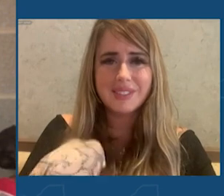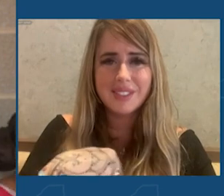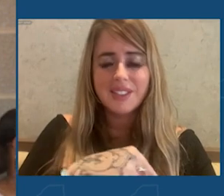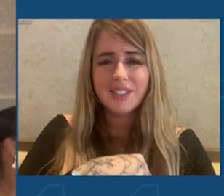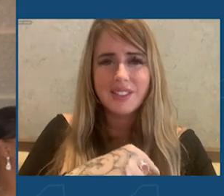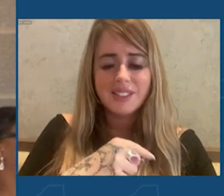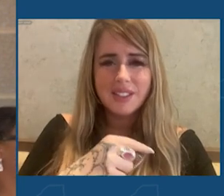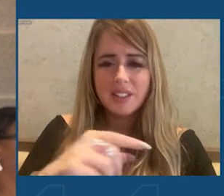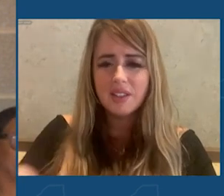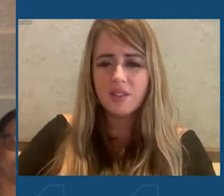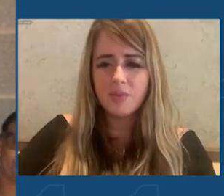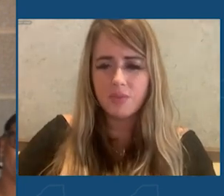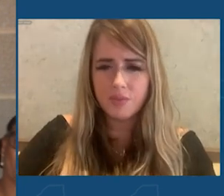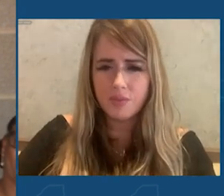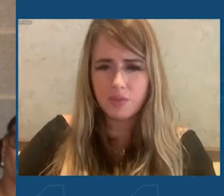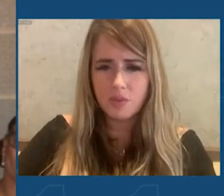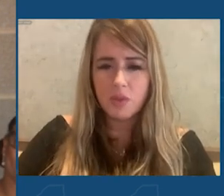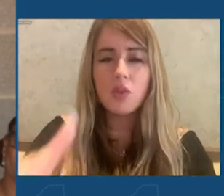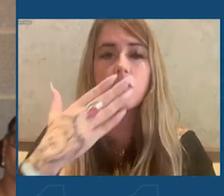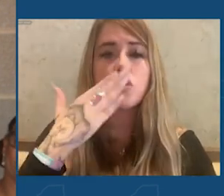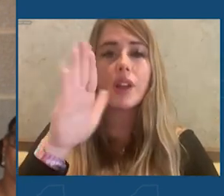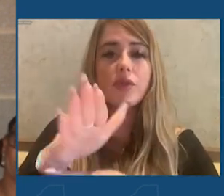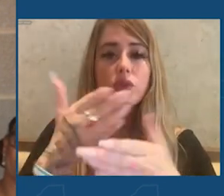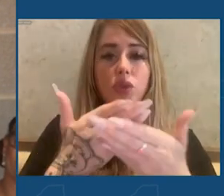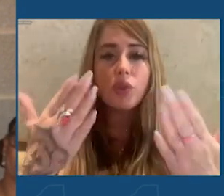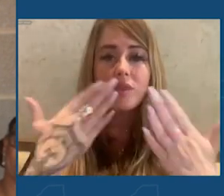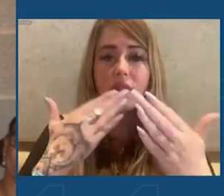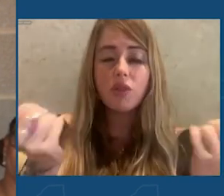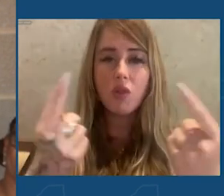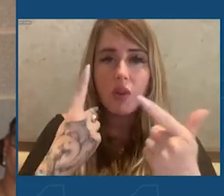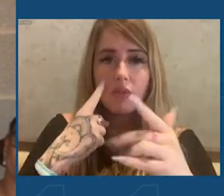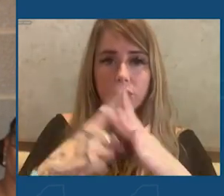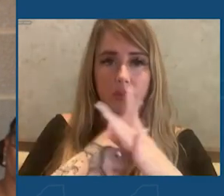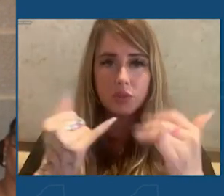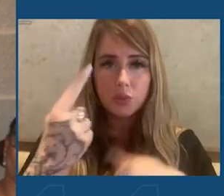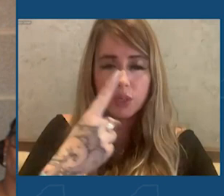ways. So, good afternoon, and thank you all for being here. Thank